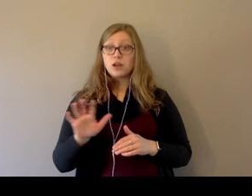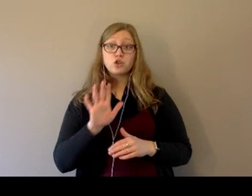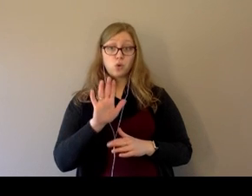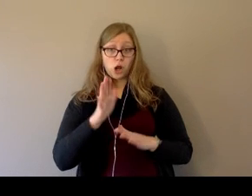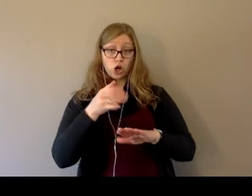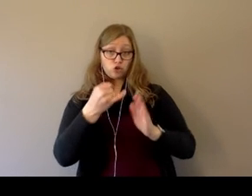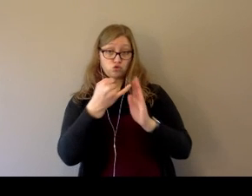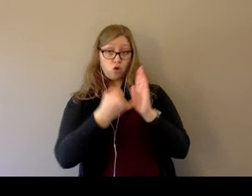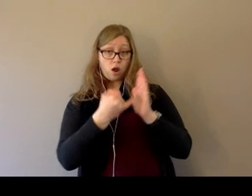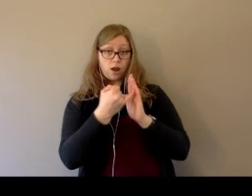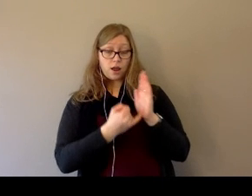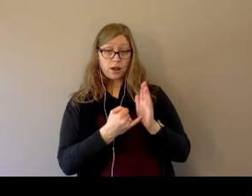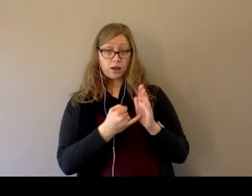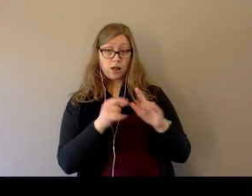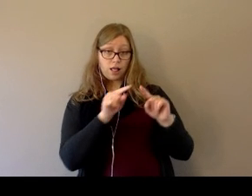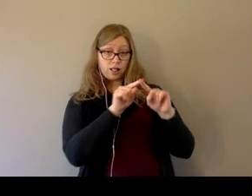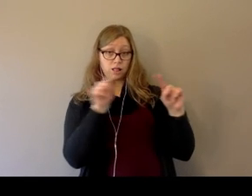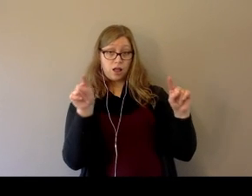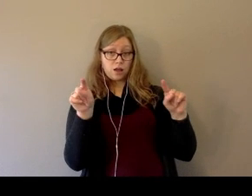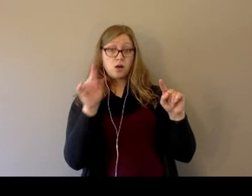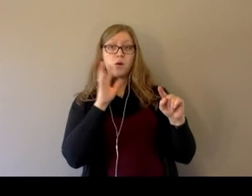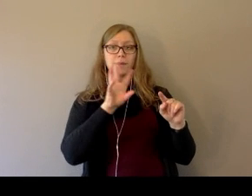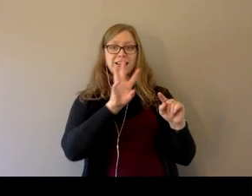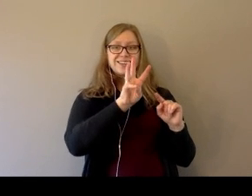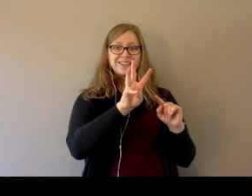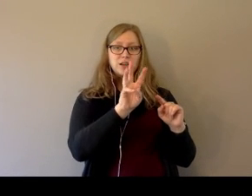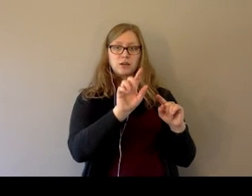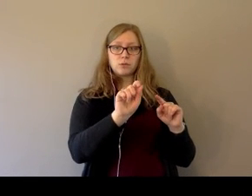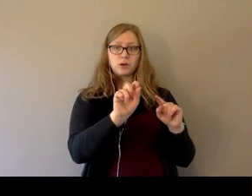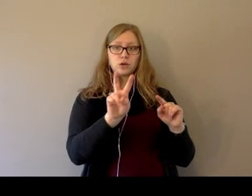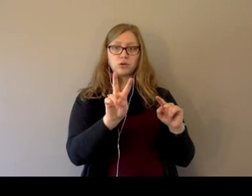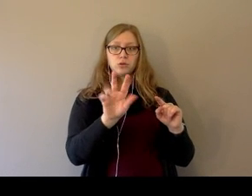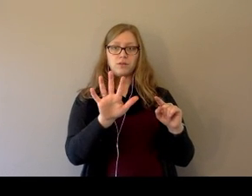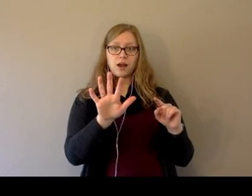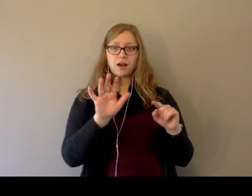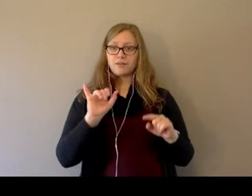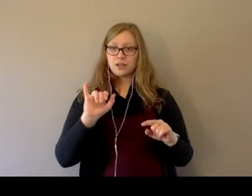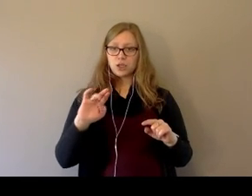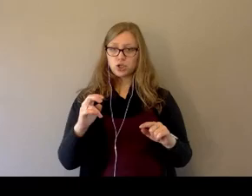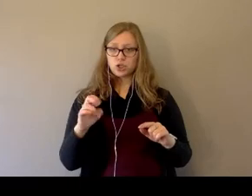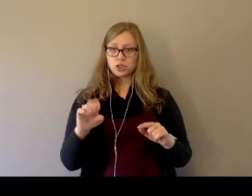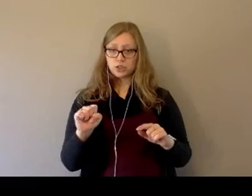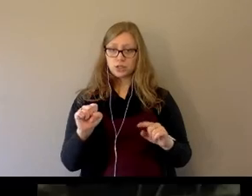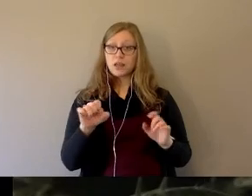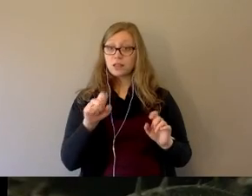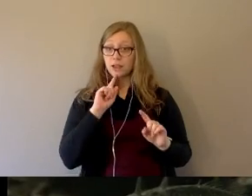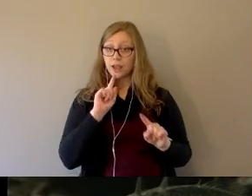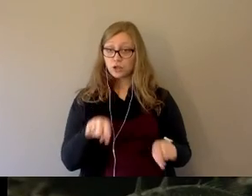6.25 inches. And that's the answer.